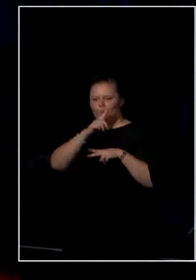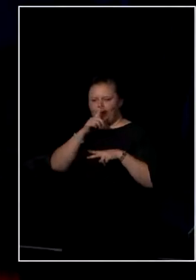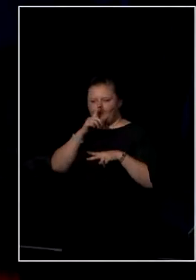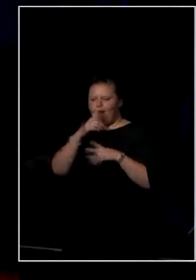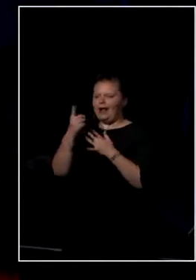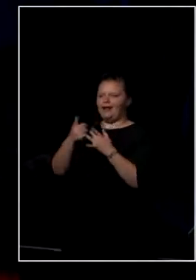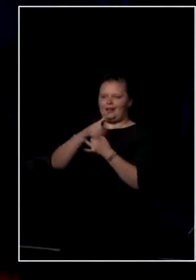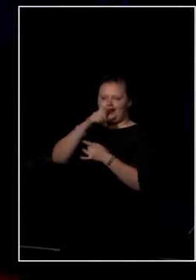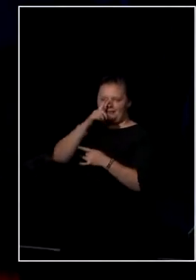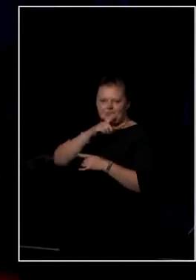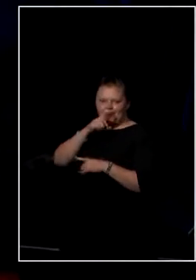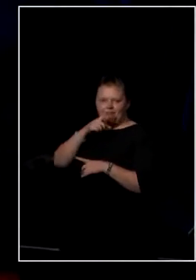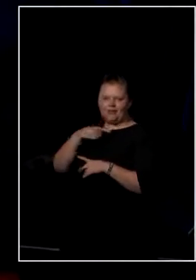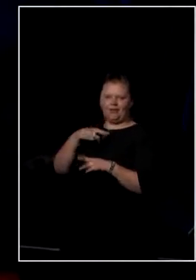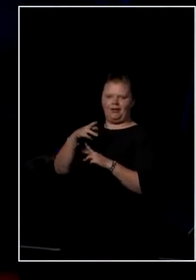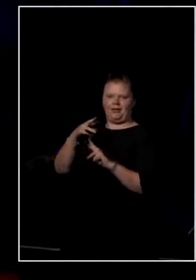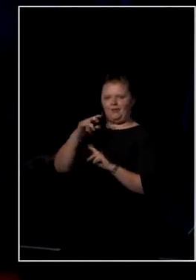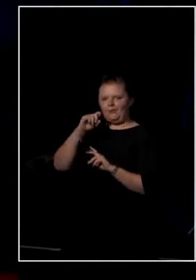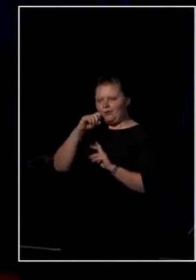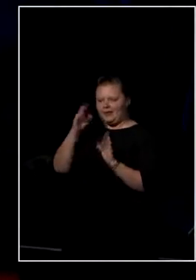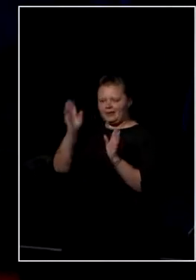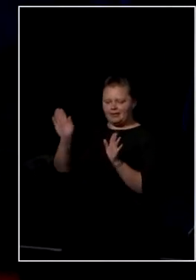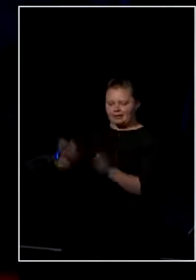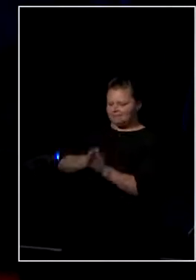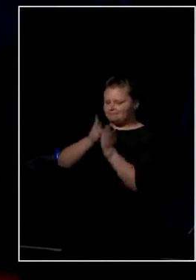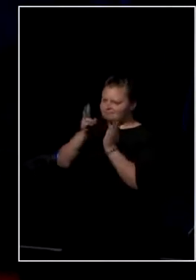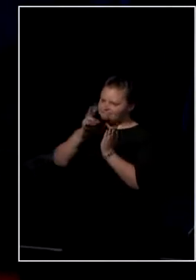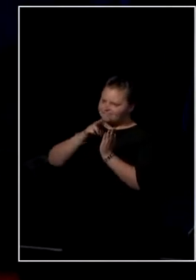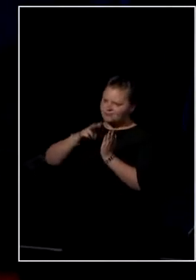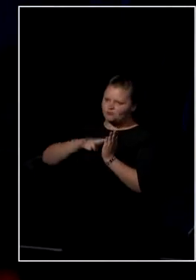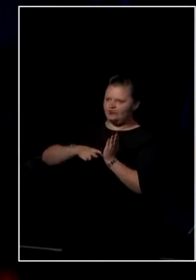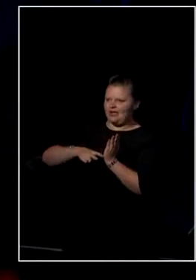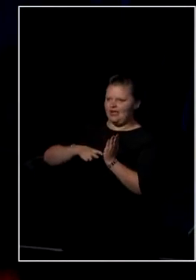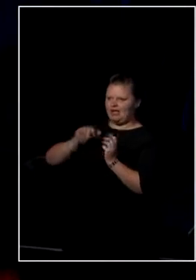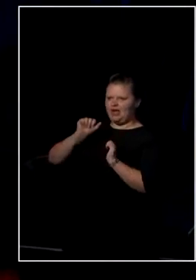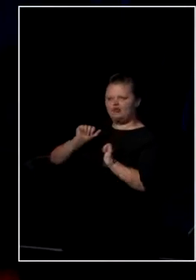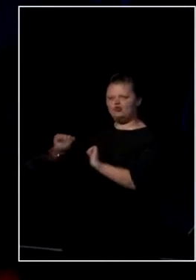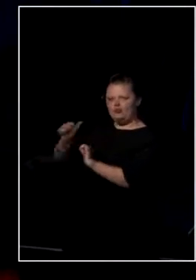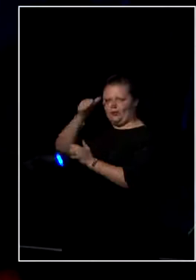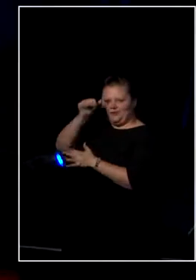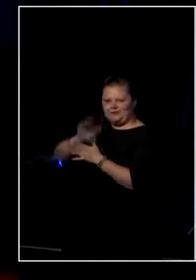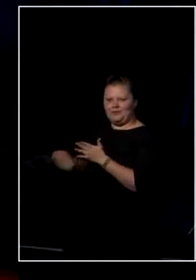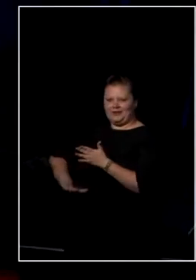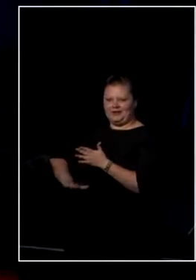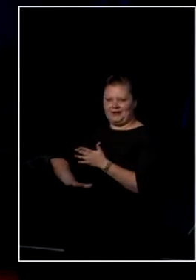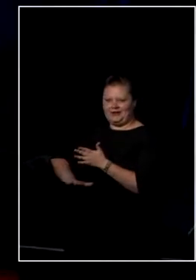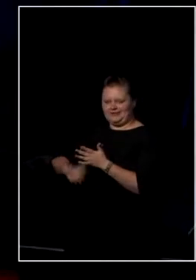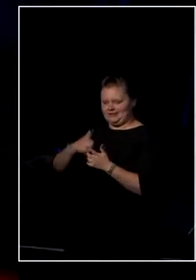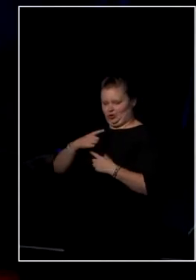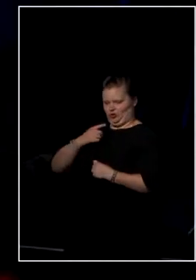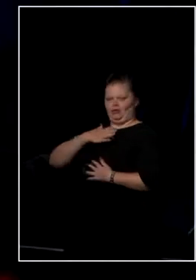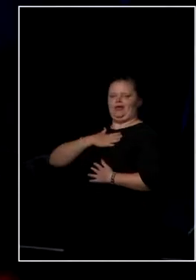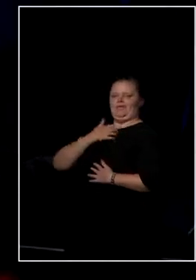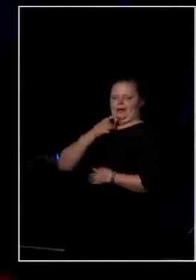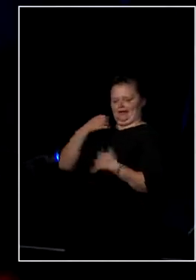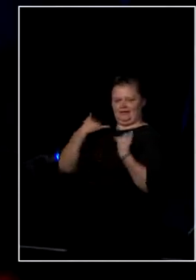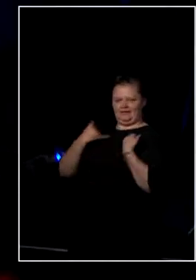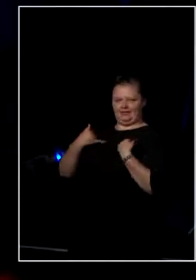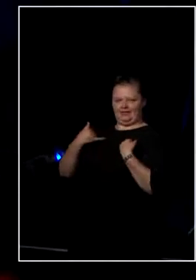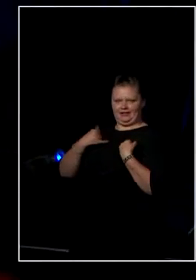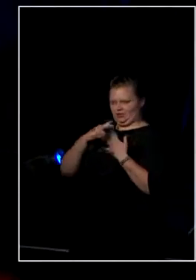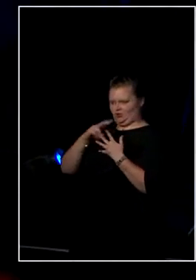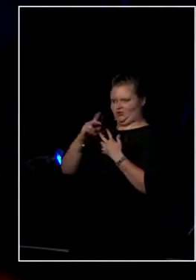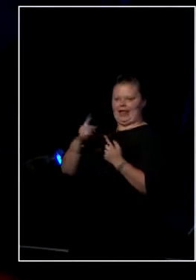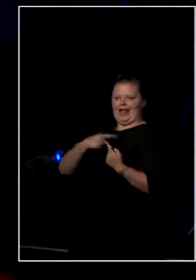that I was hoping would, you know, pick up this anthology and read it. What was your experience like as a person with illness to read our stories?